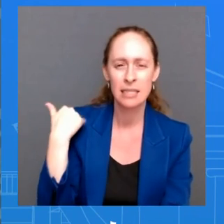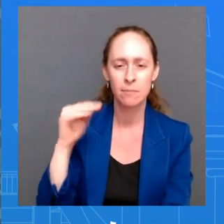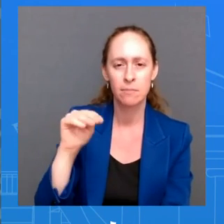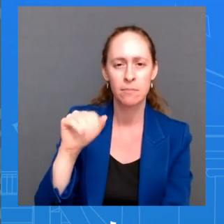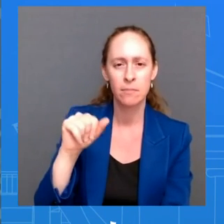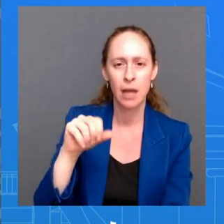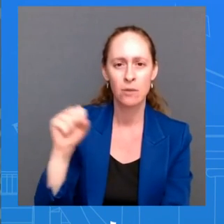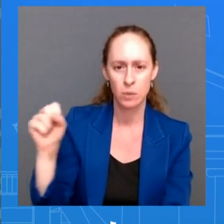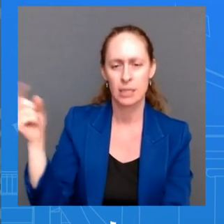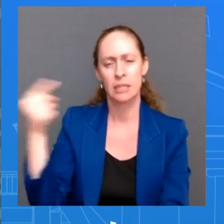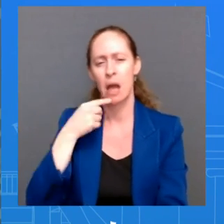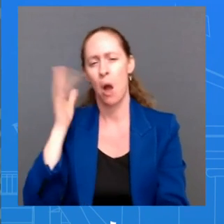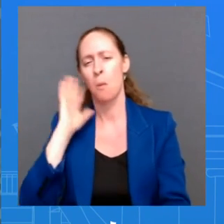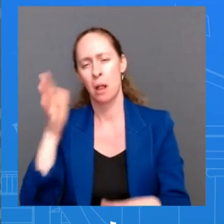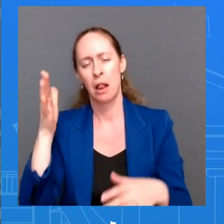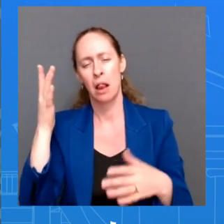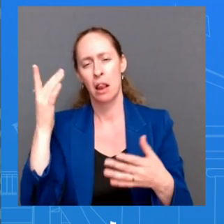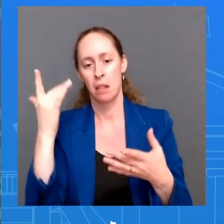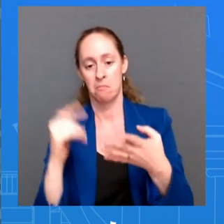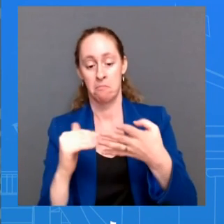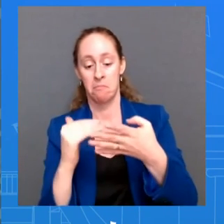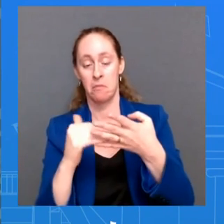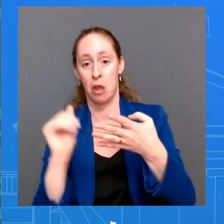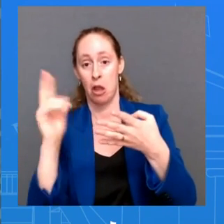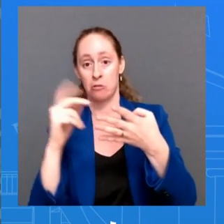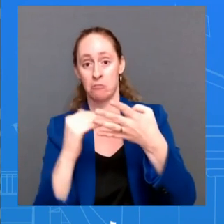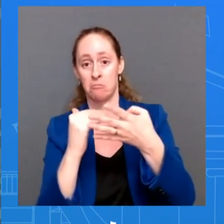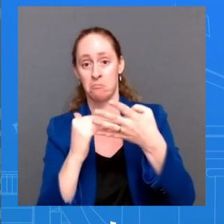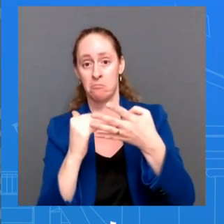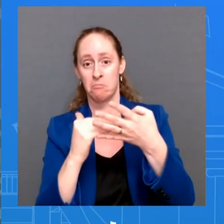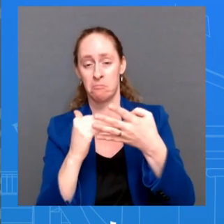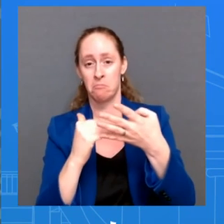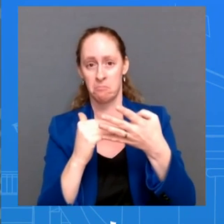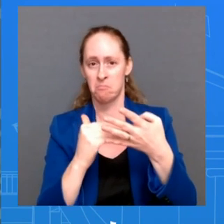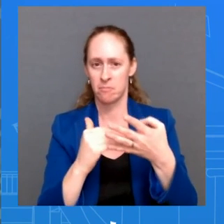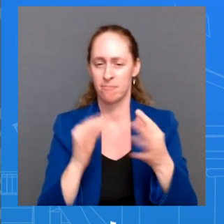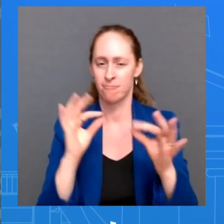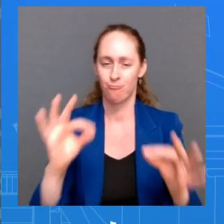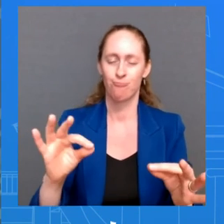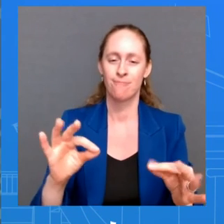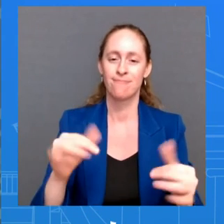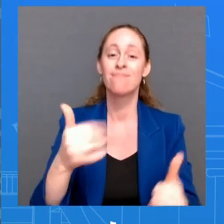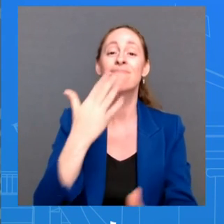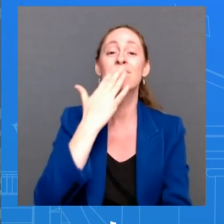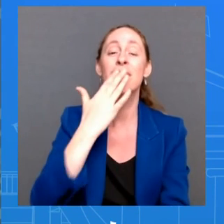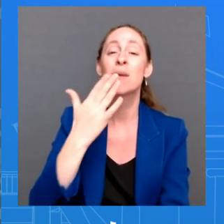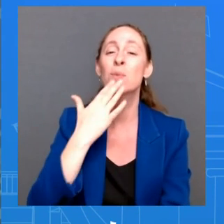that's what I would expect, by August 31st. Thank you, everybody. Thanks, Karine.